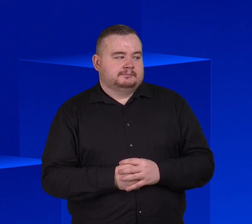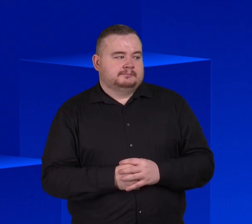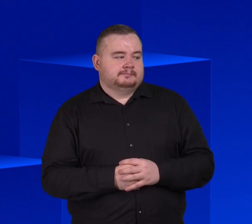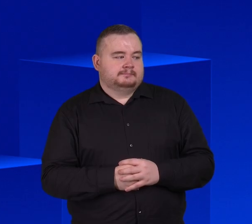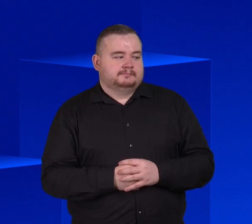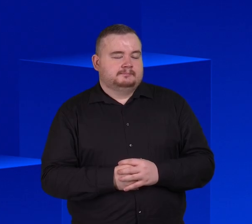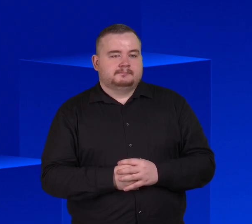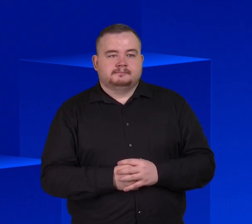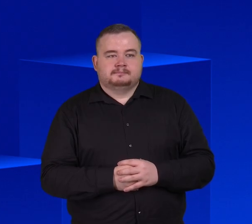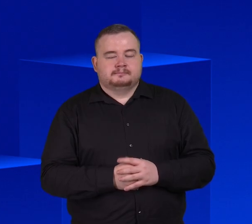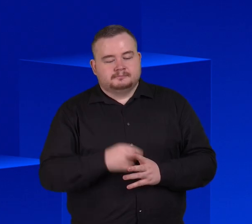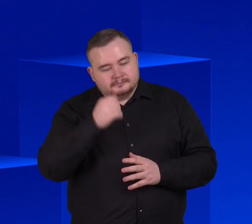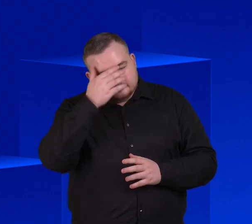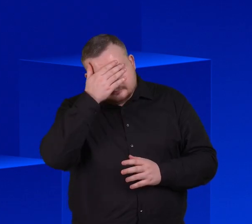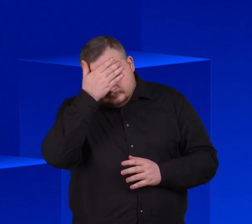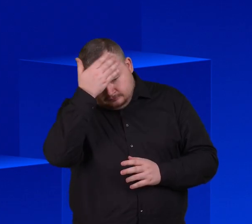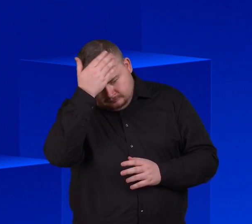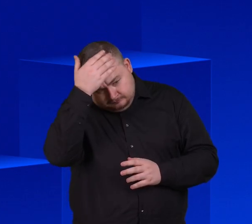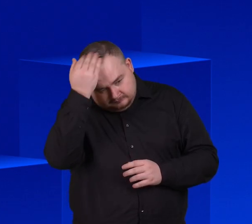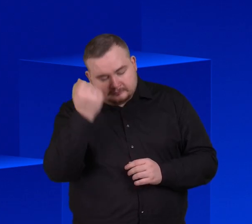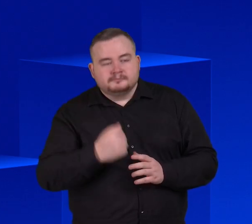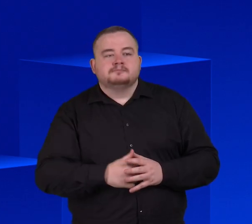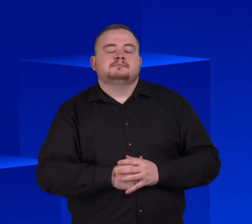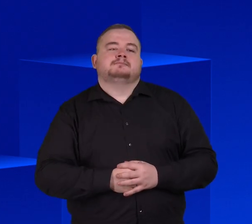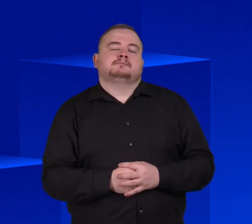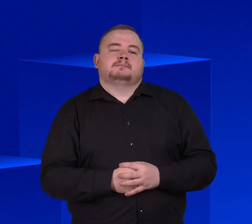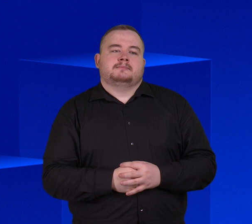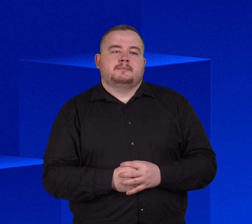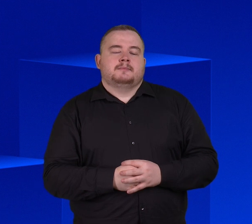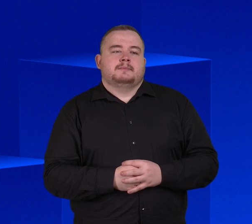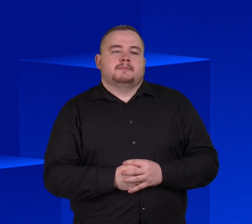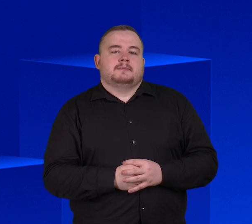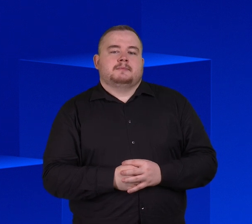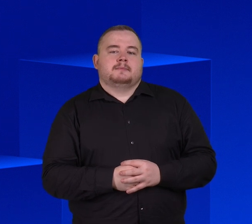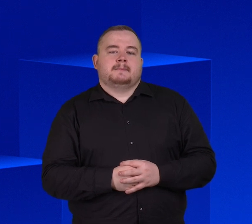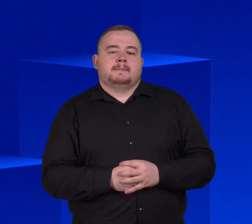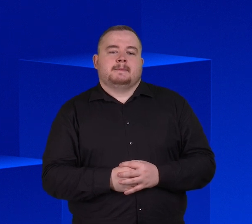It's going. Let's give it time. It's